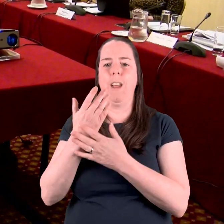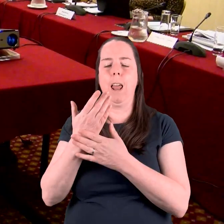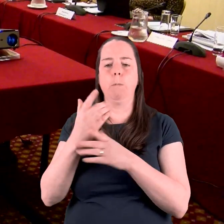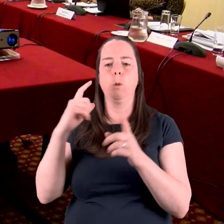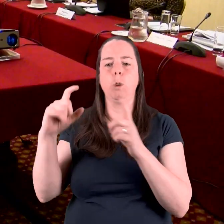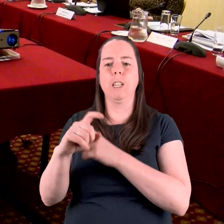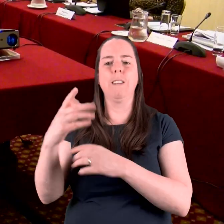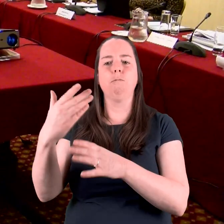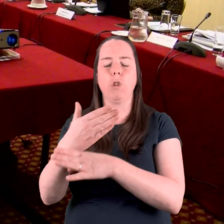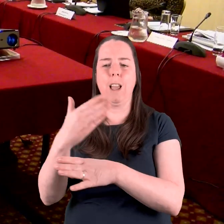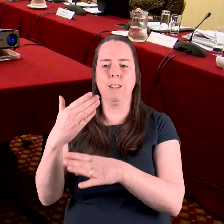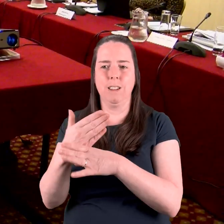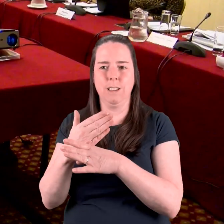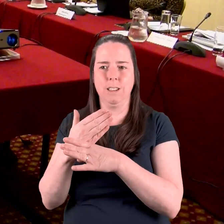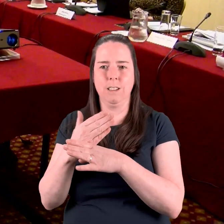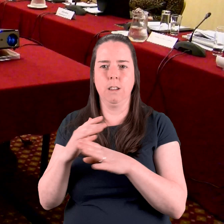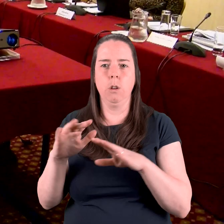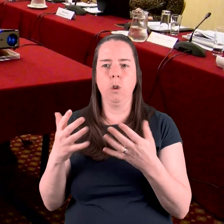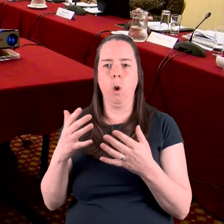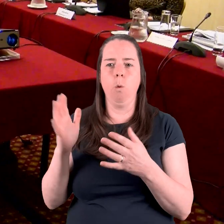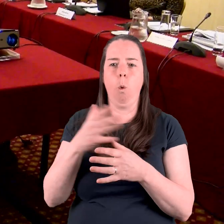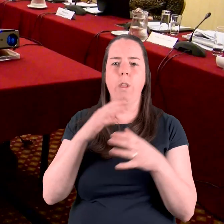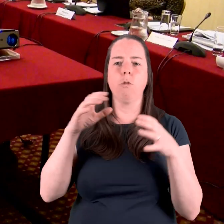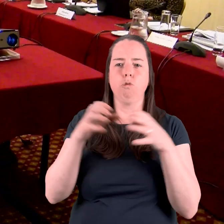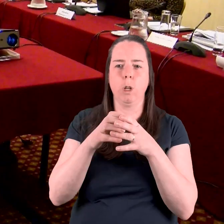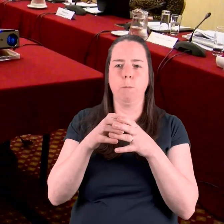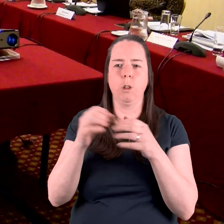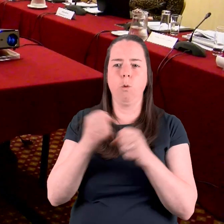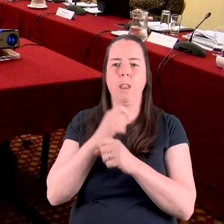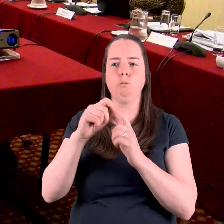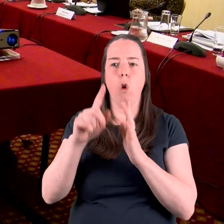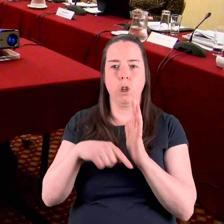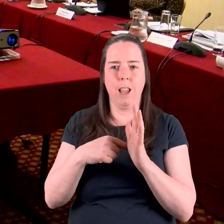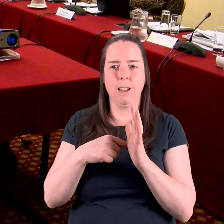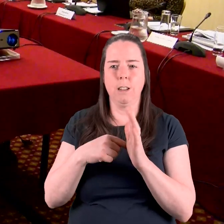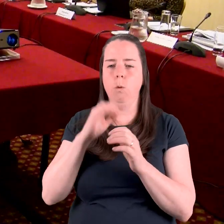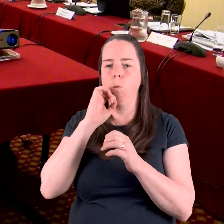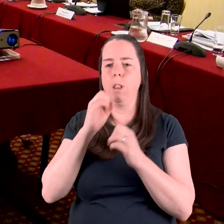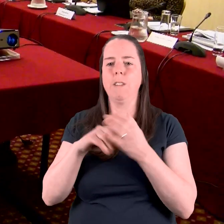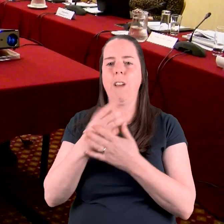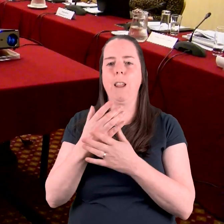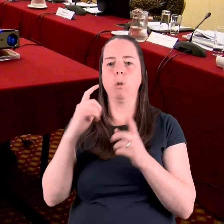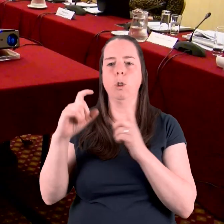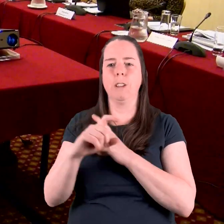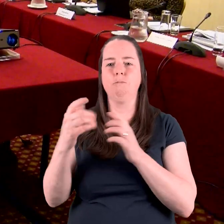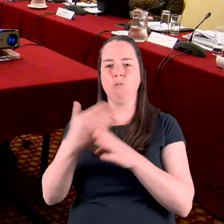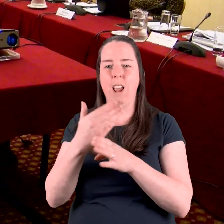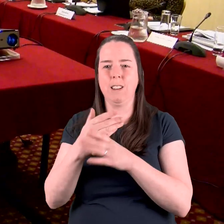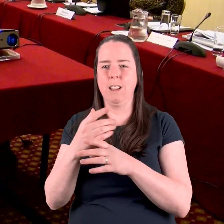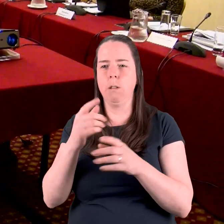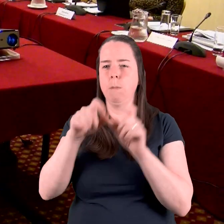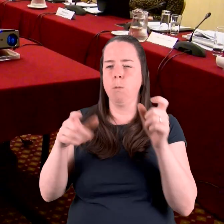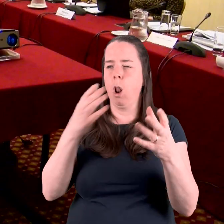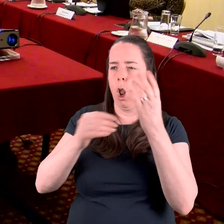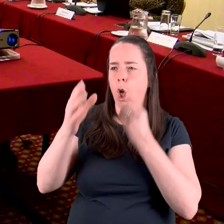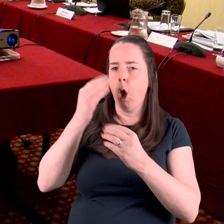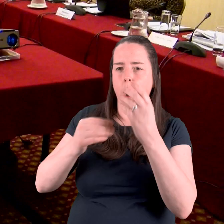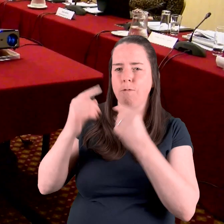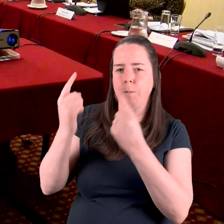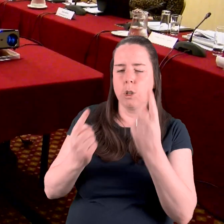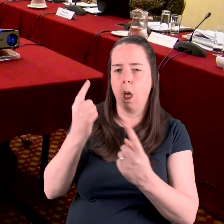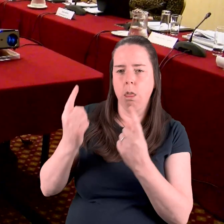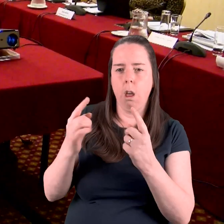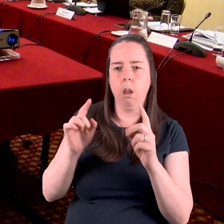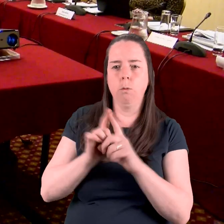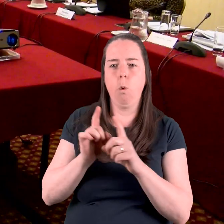alluded to that. We want to develop community of practice. So all the groups that are doing the project, we're going to develop community of practice so that people can learn from